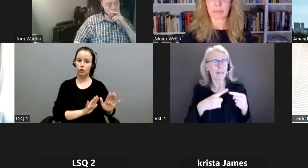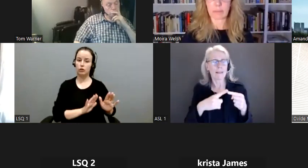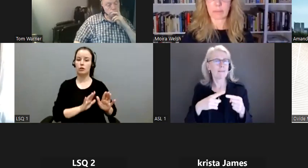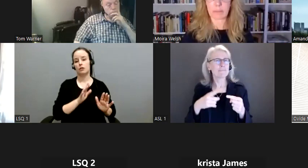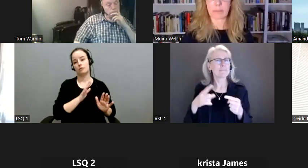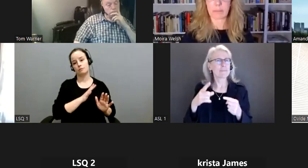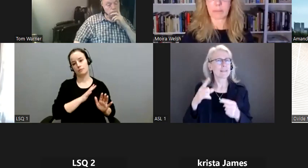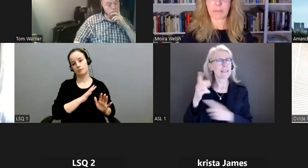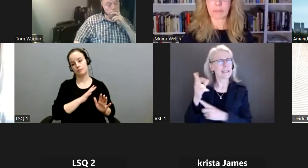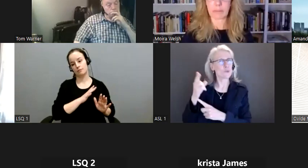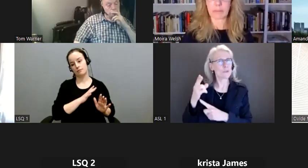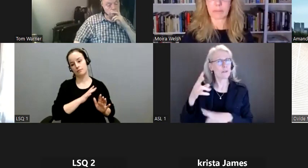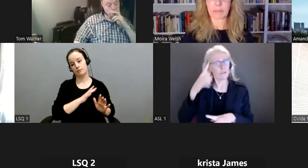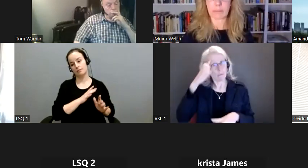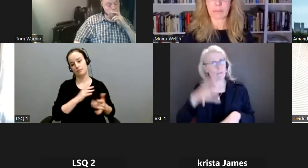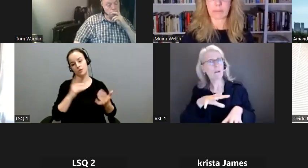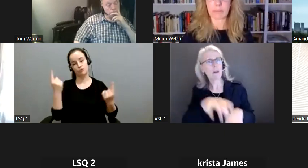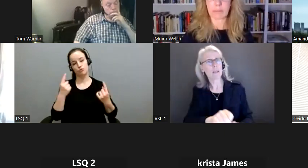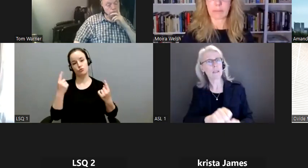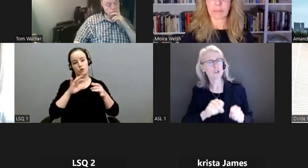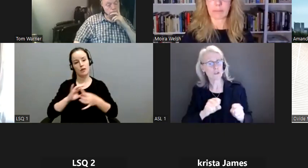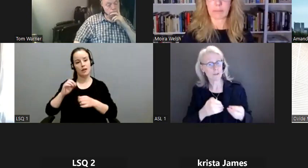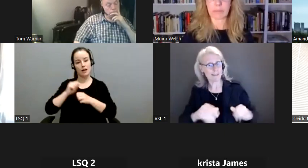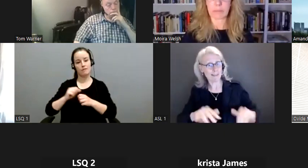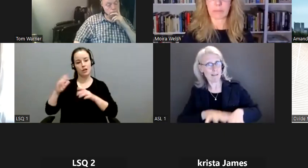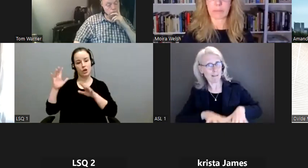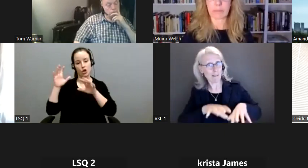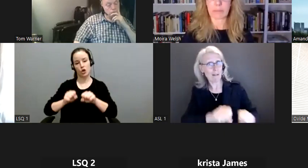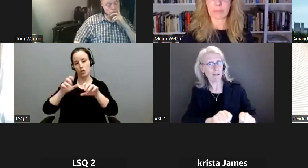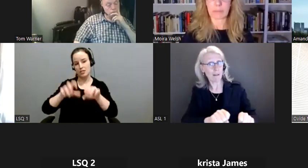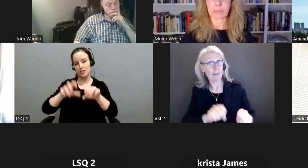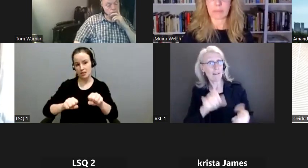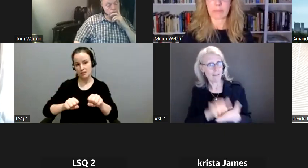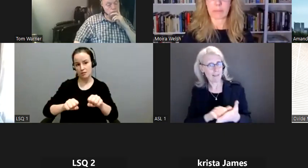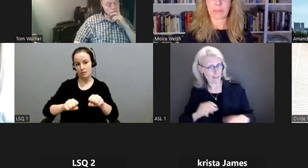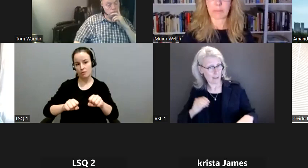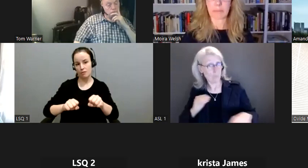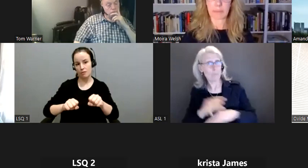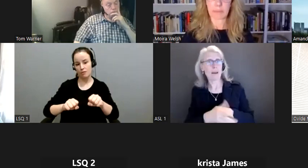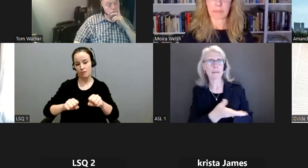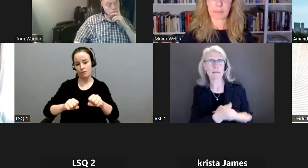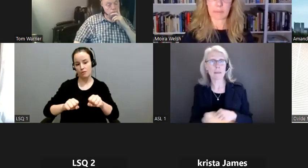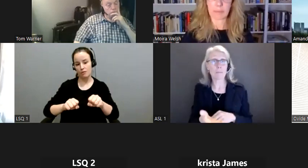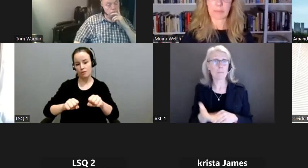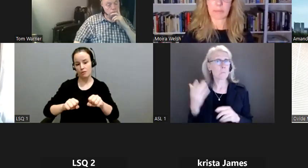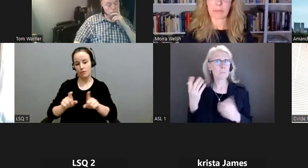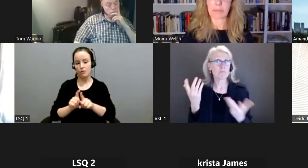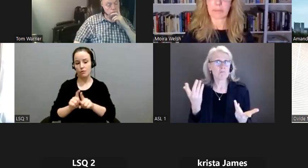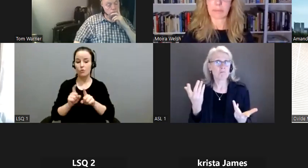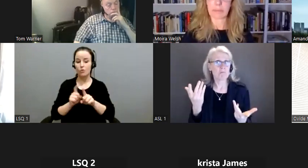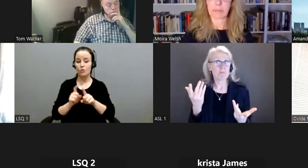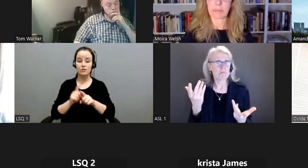colonization and the impact of colonialism, even when it comes to